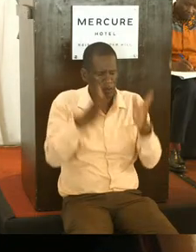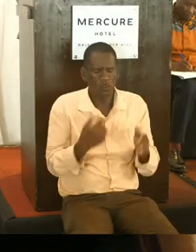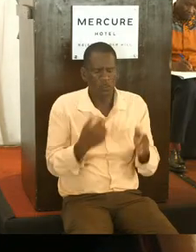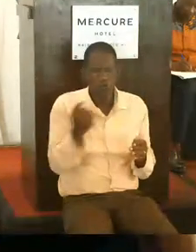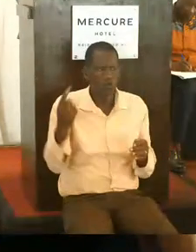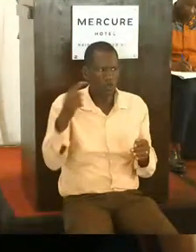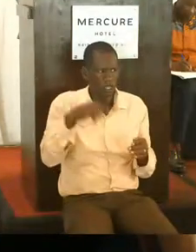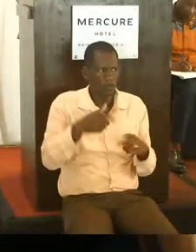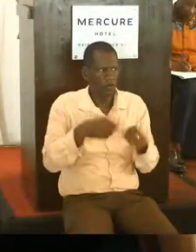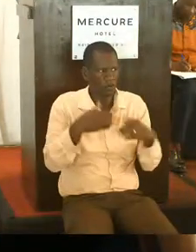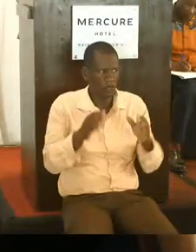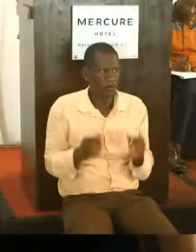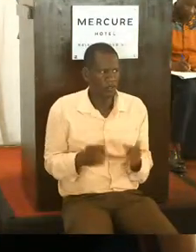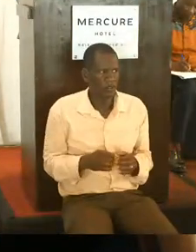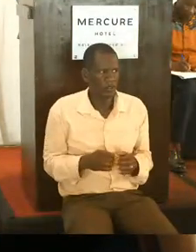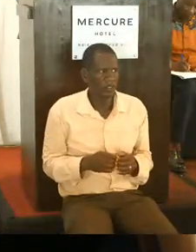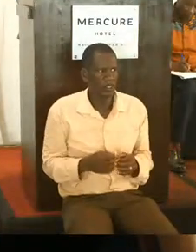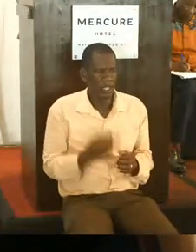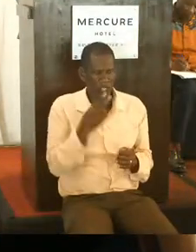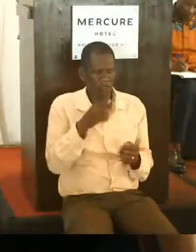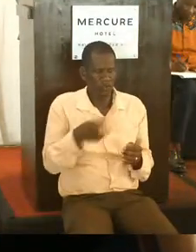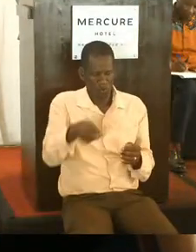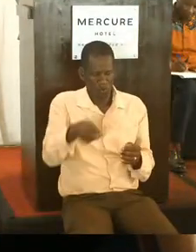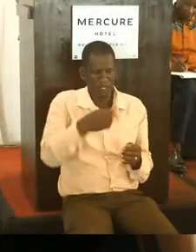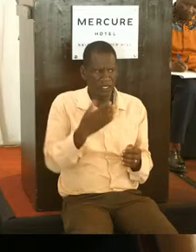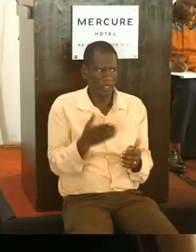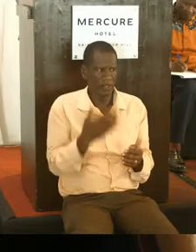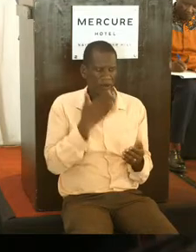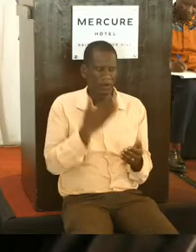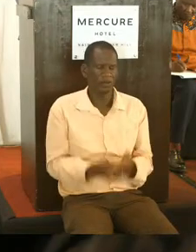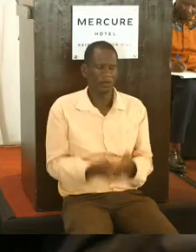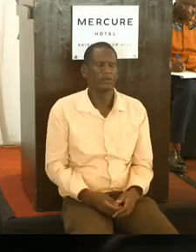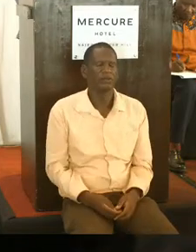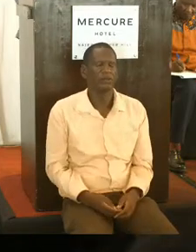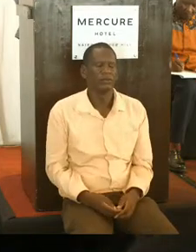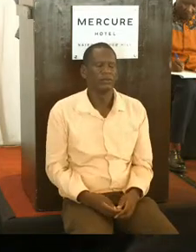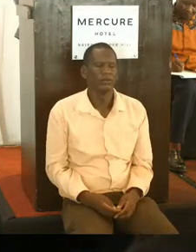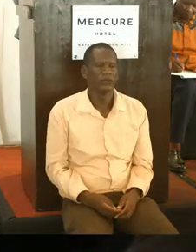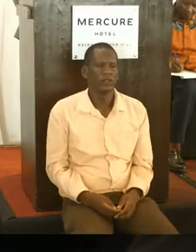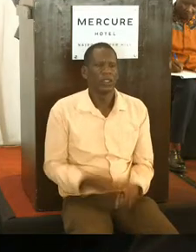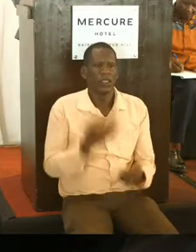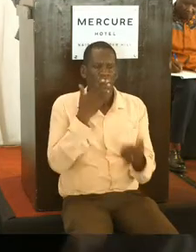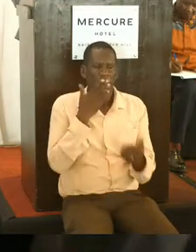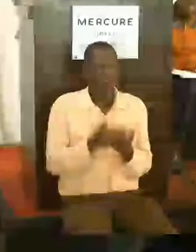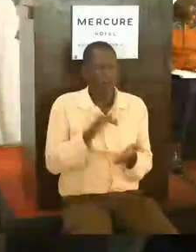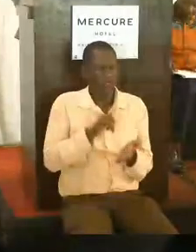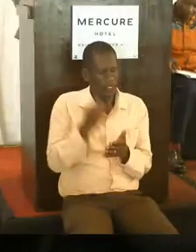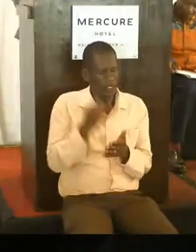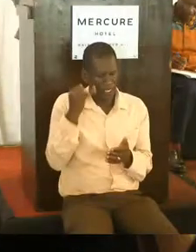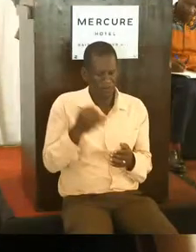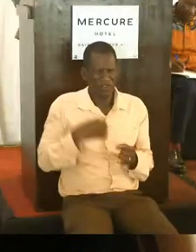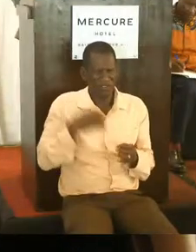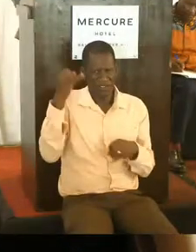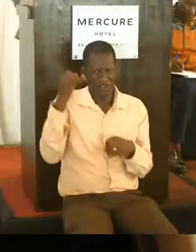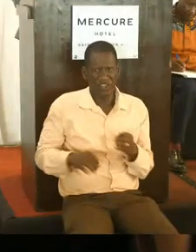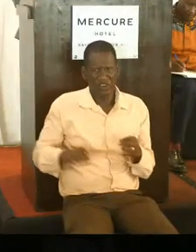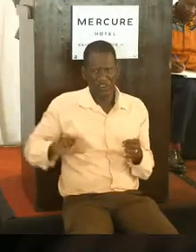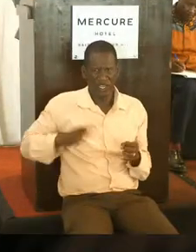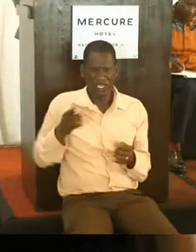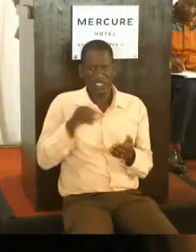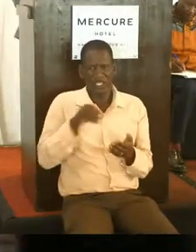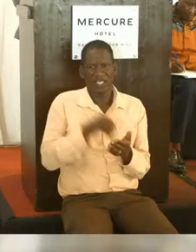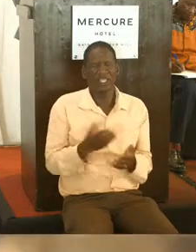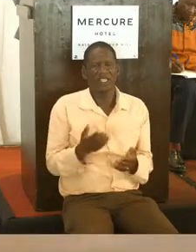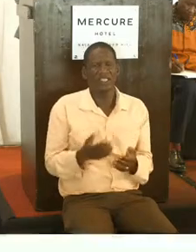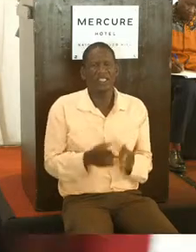came and so us there thank you thank you for that reflection there's a final lady again